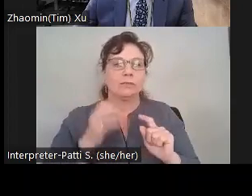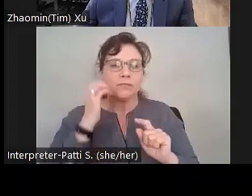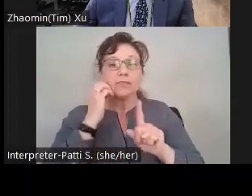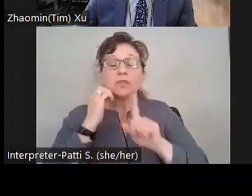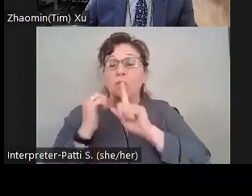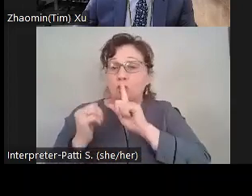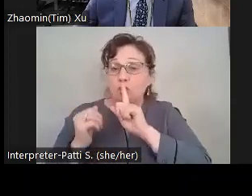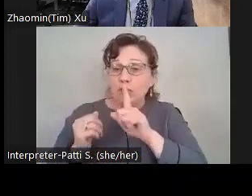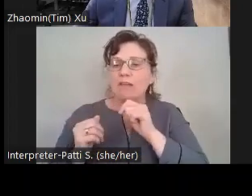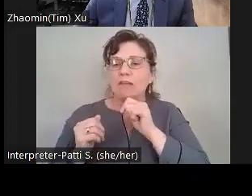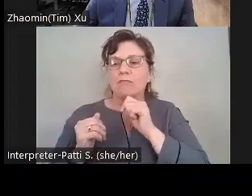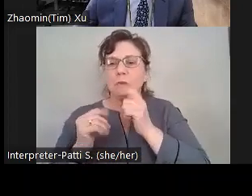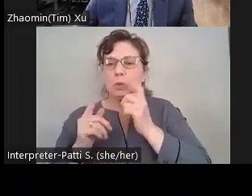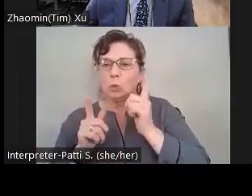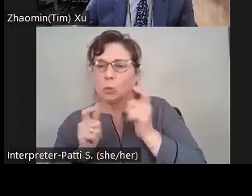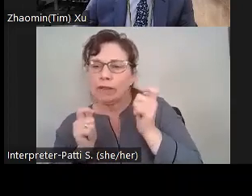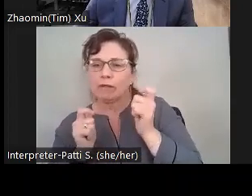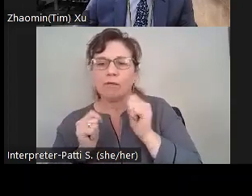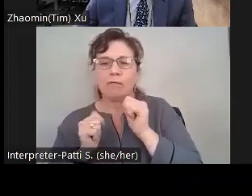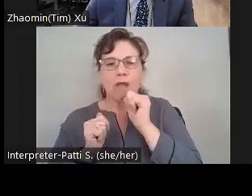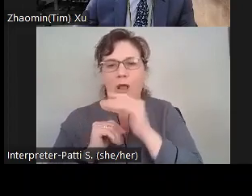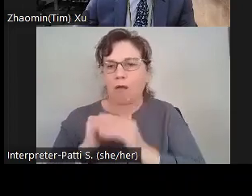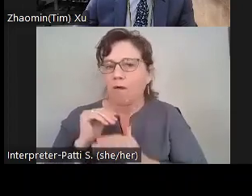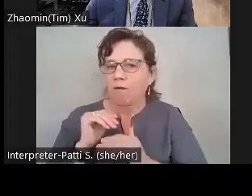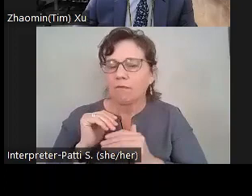minimal discomfort, and it's cheap.